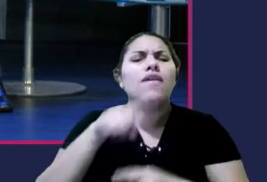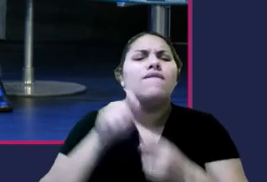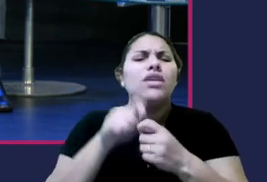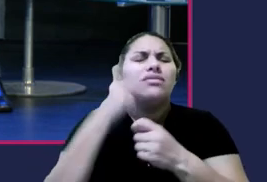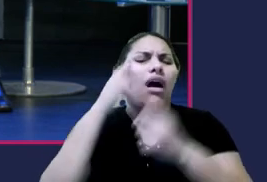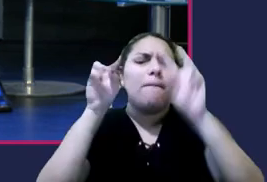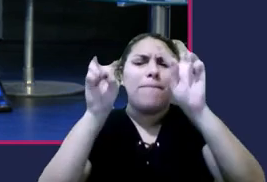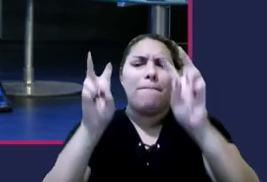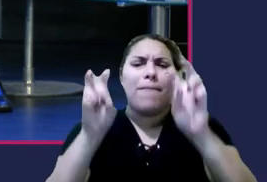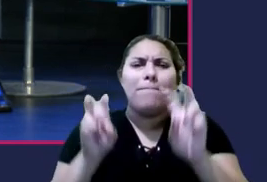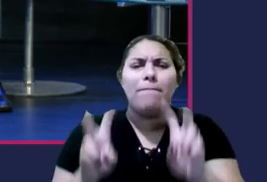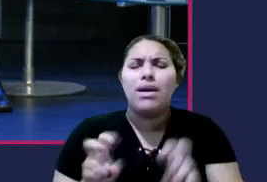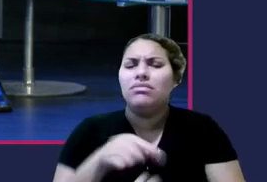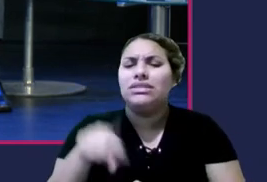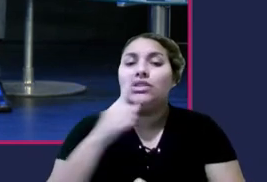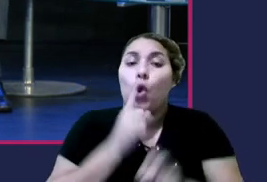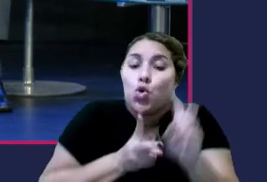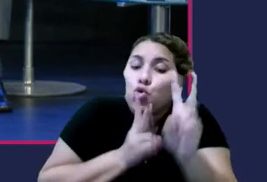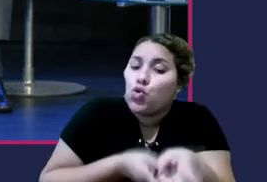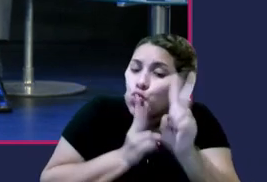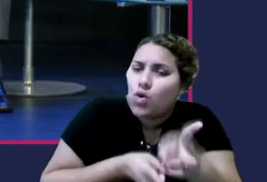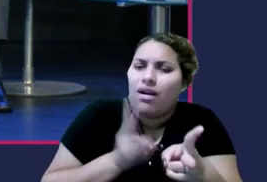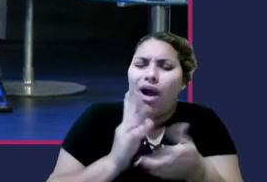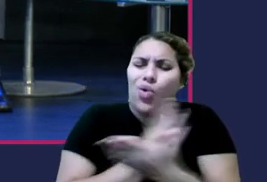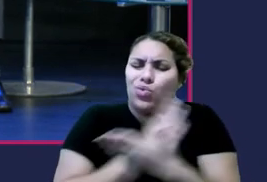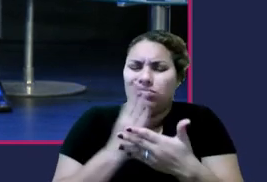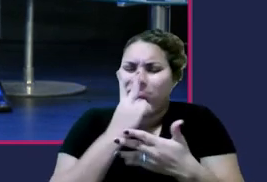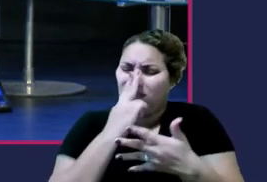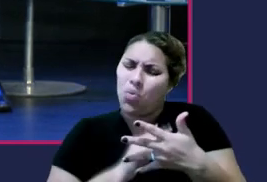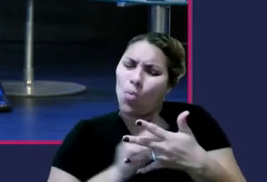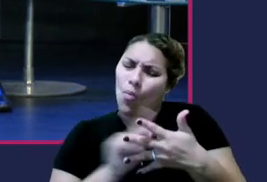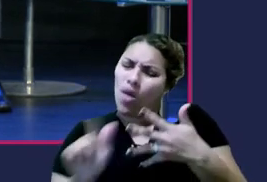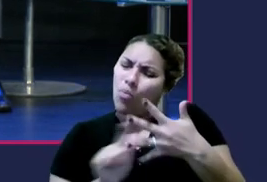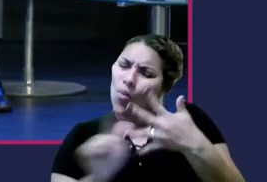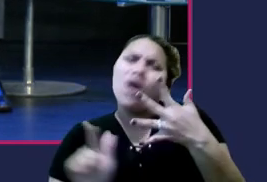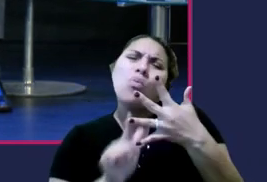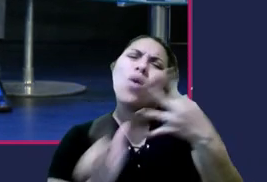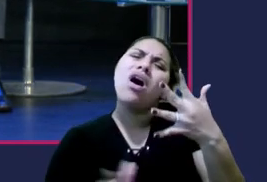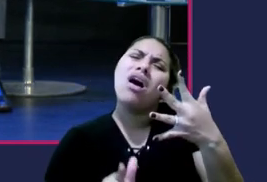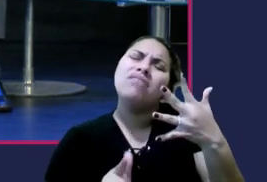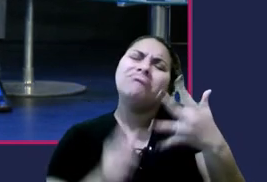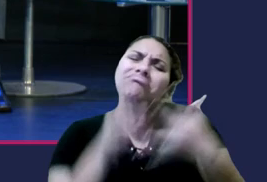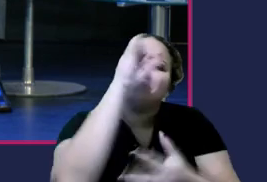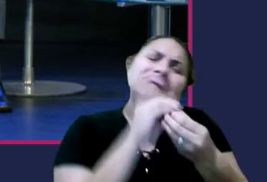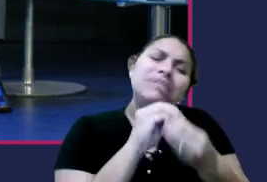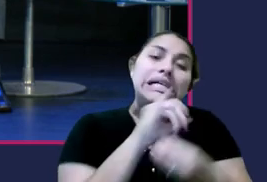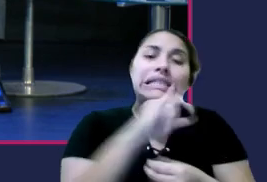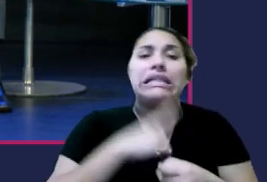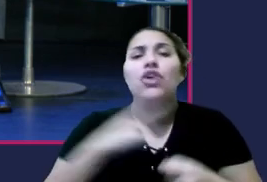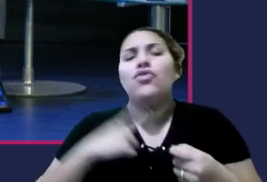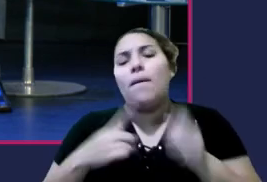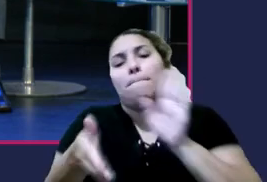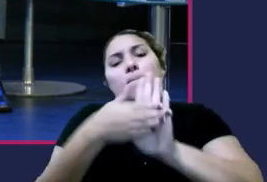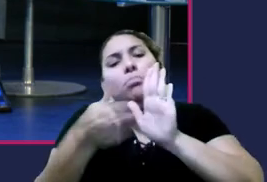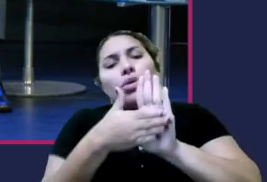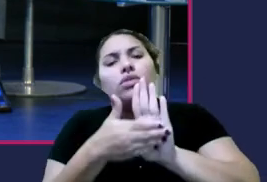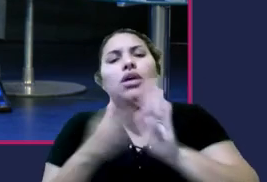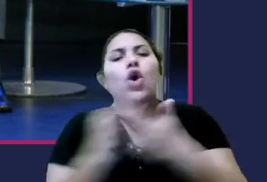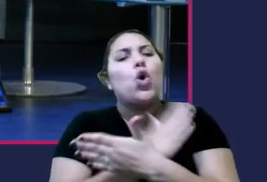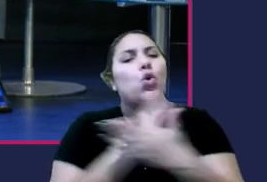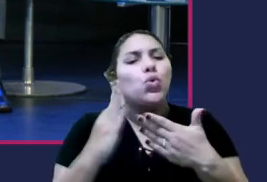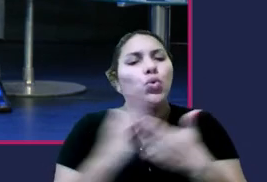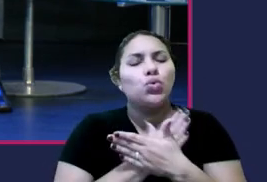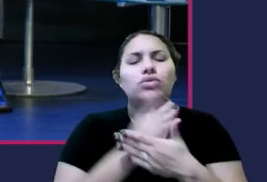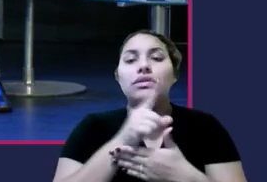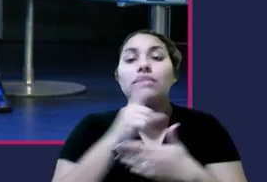public policy, what are the topics that are still missing? They still have gaps that